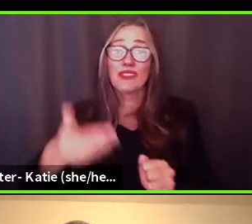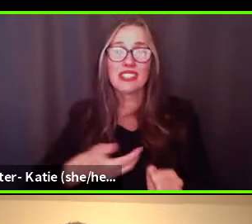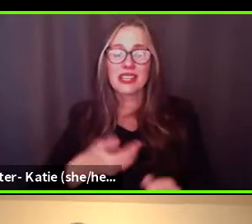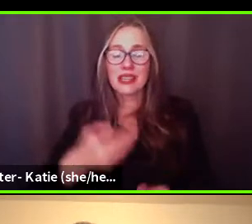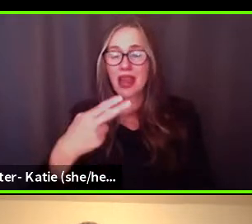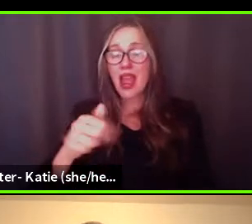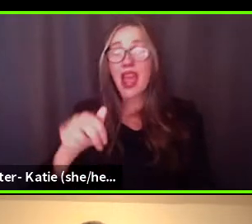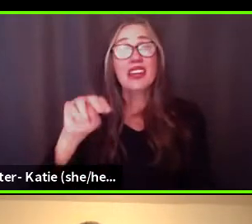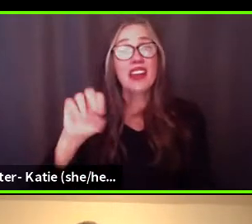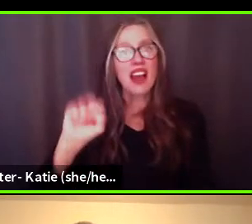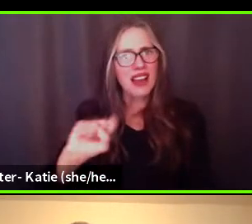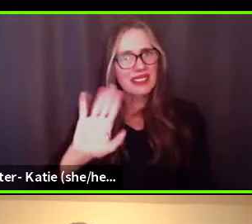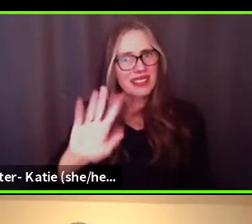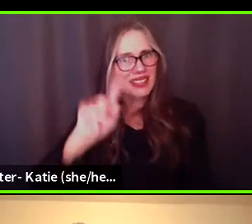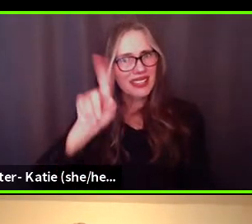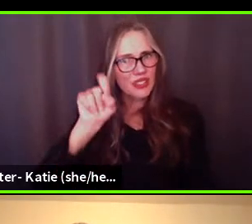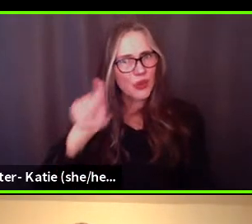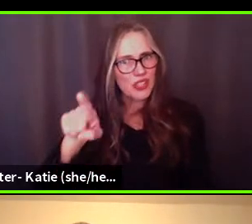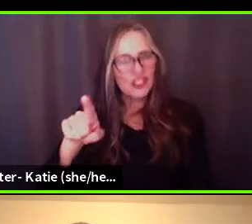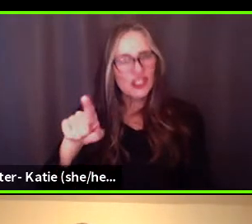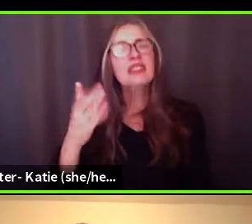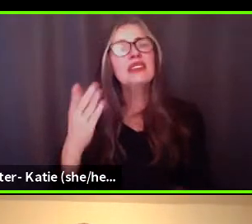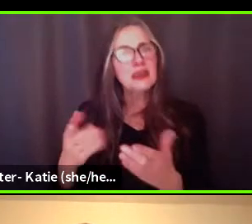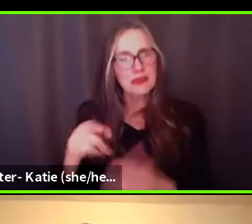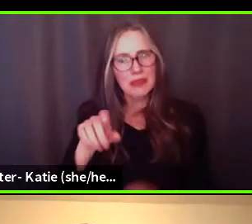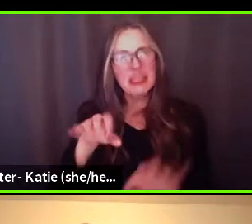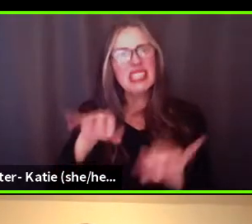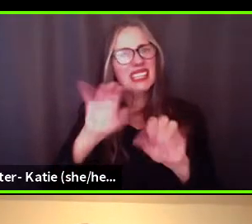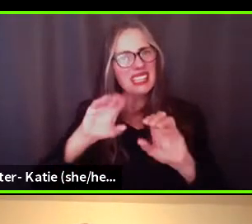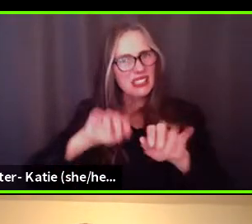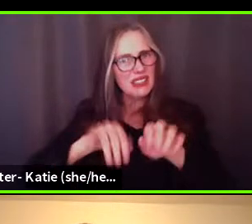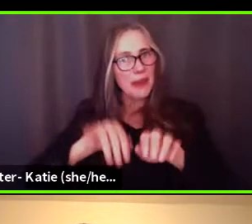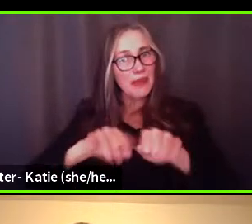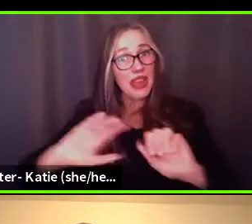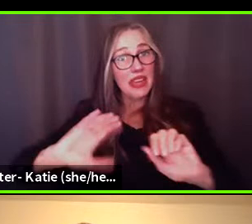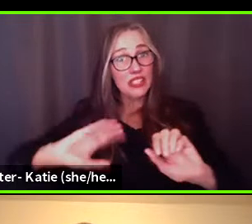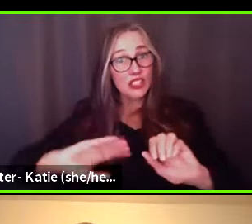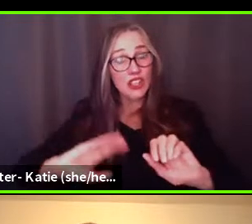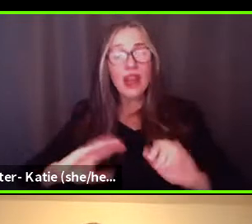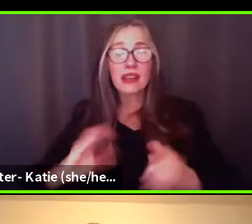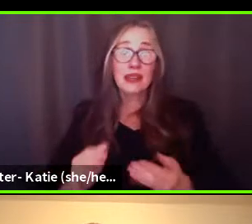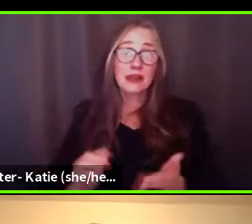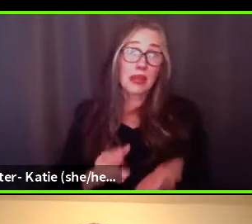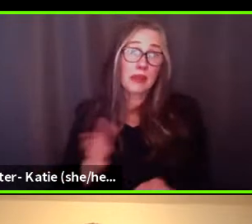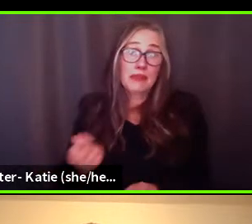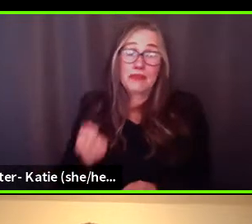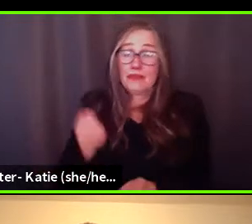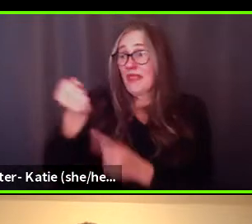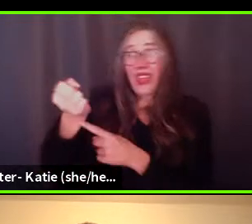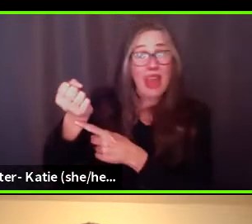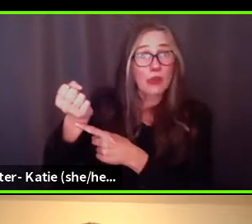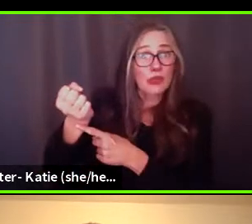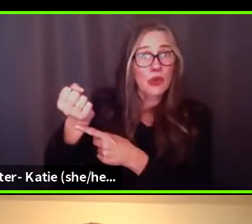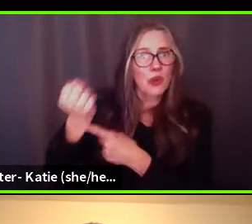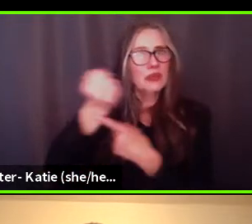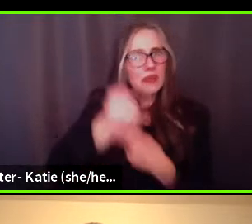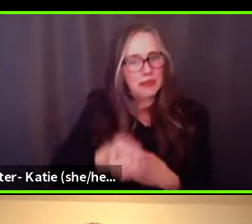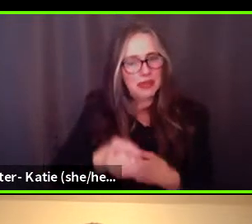might be useful for us to return to because it partly has to do with what we haven't maybe yet